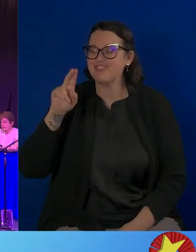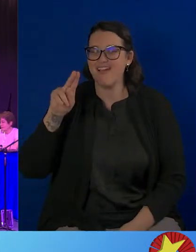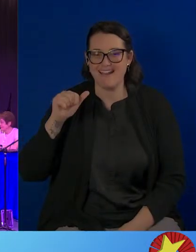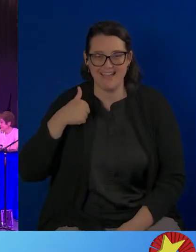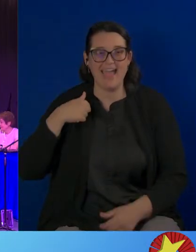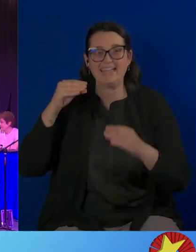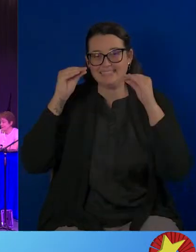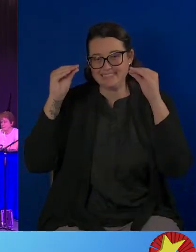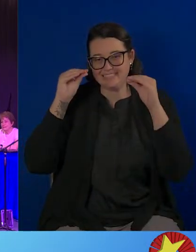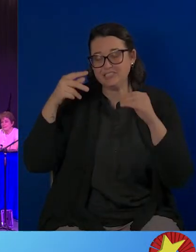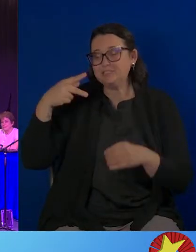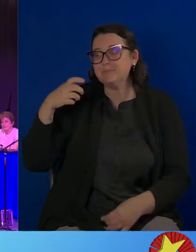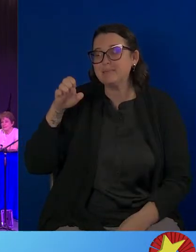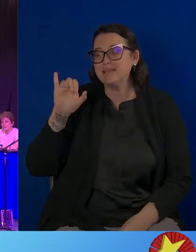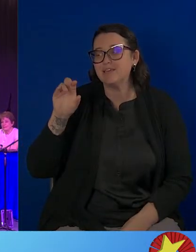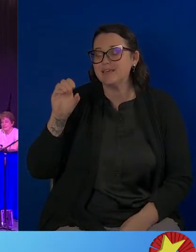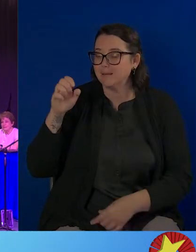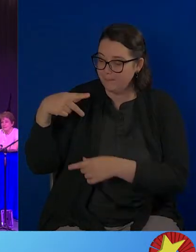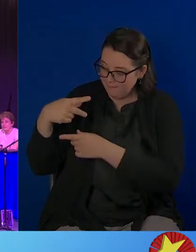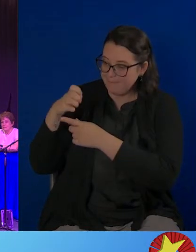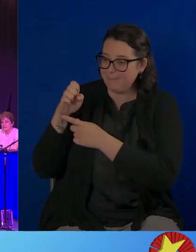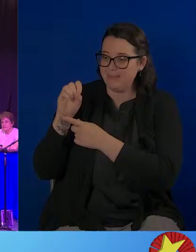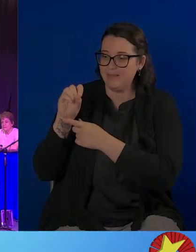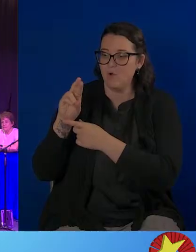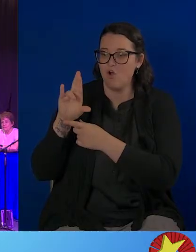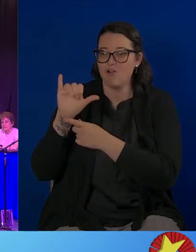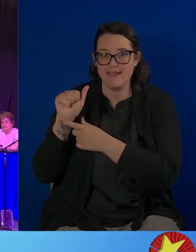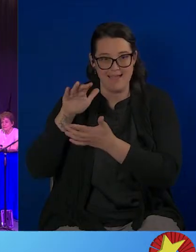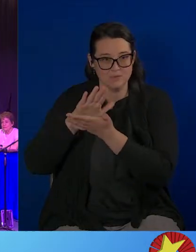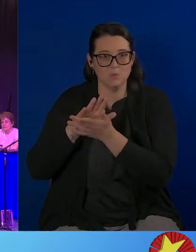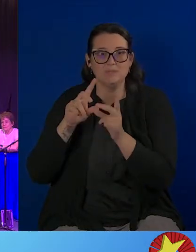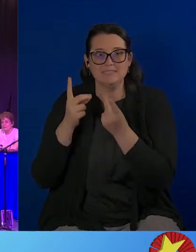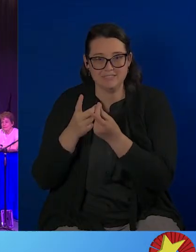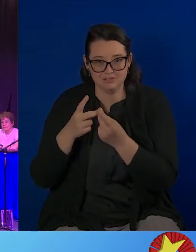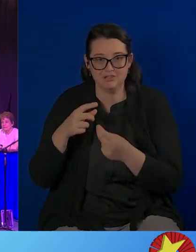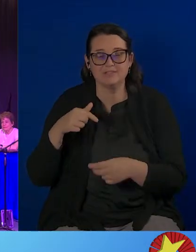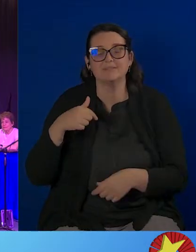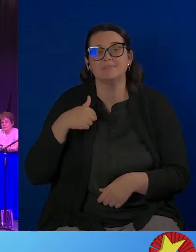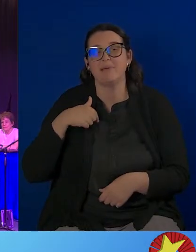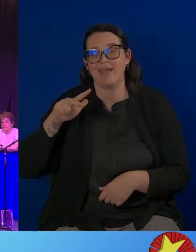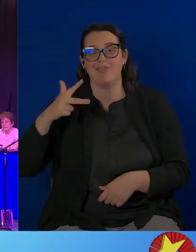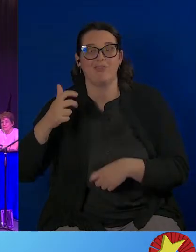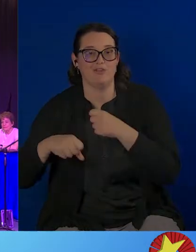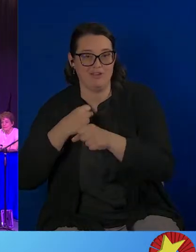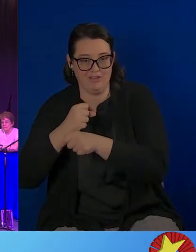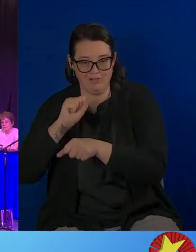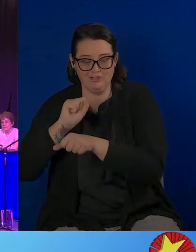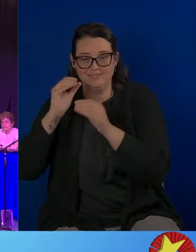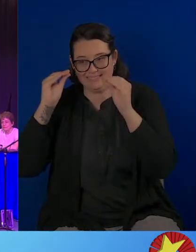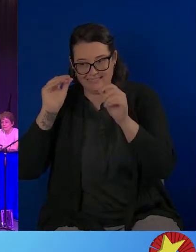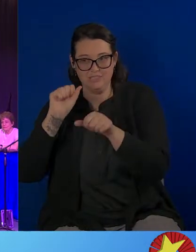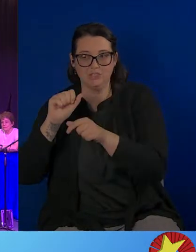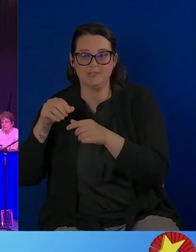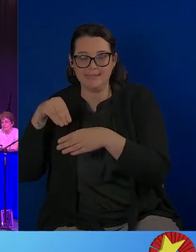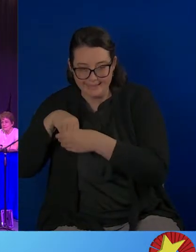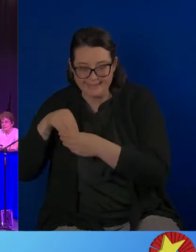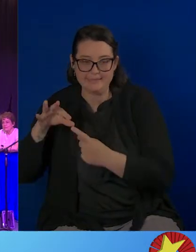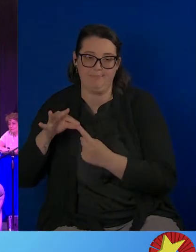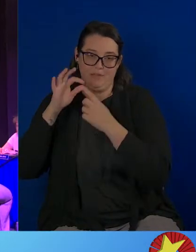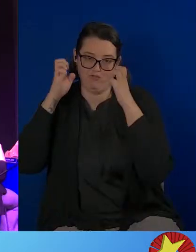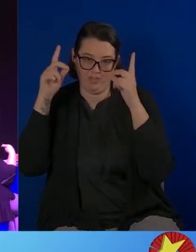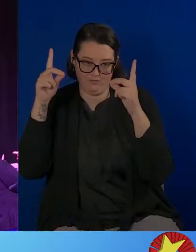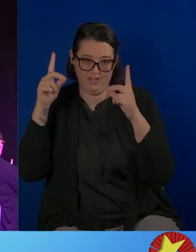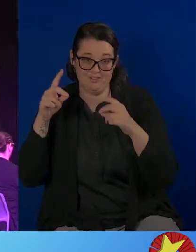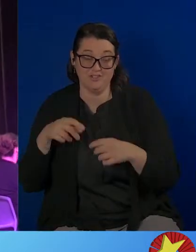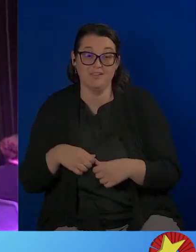district. I've taught general education, and this is my 3rd year of special education. From that perspective,